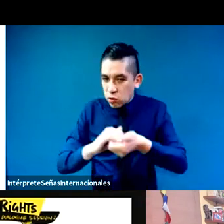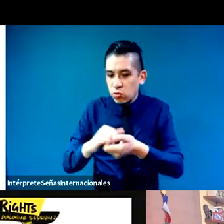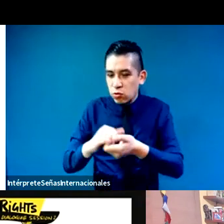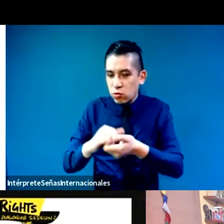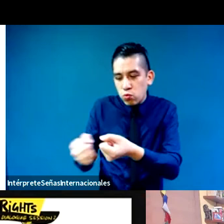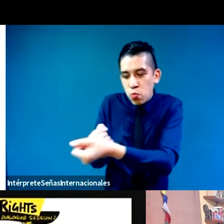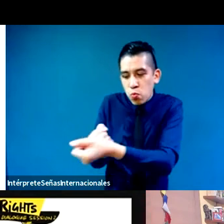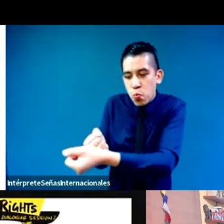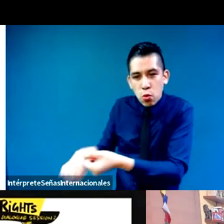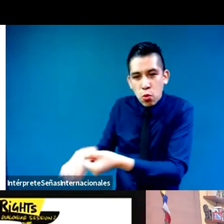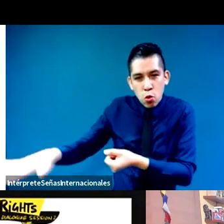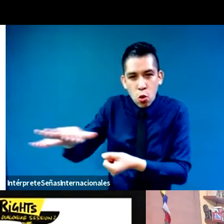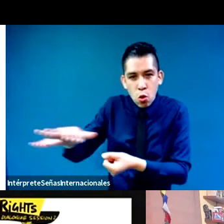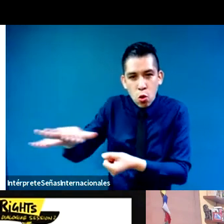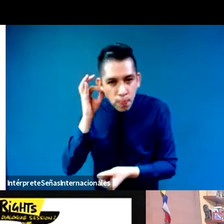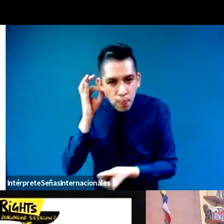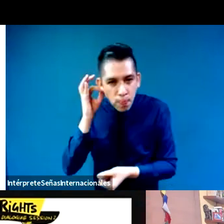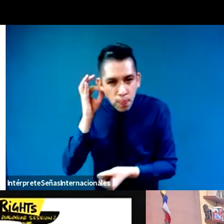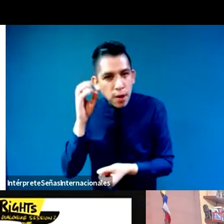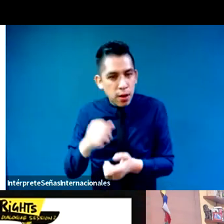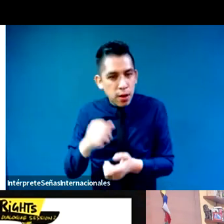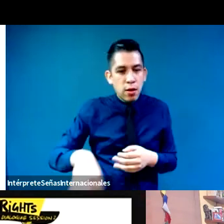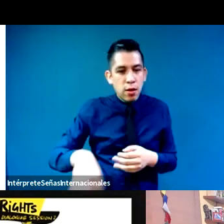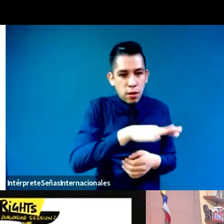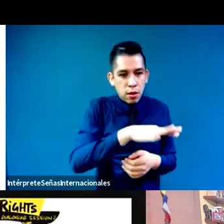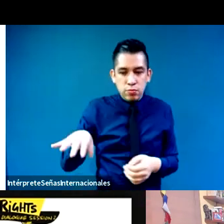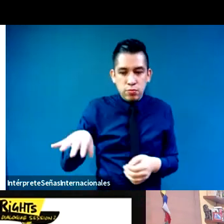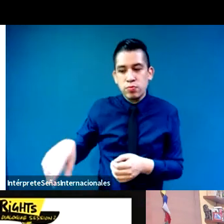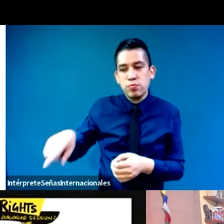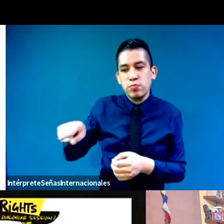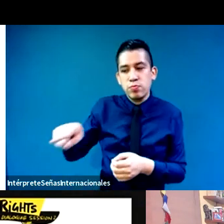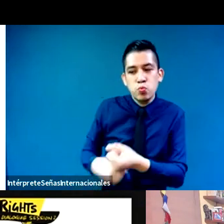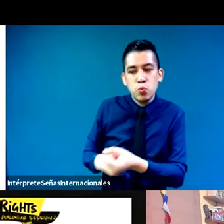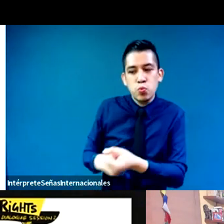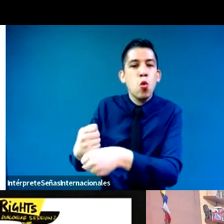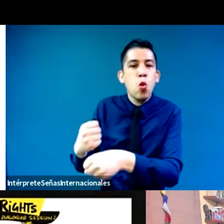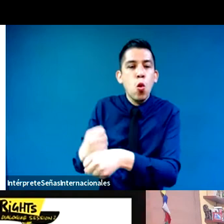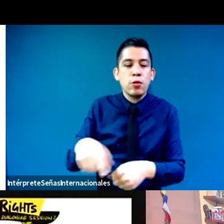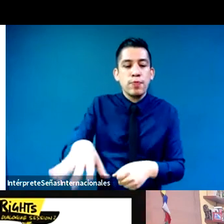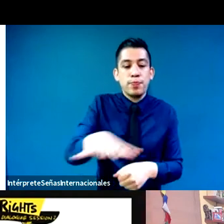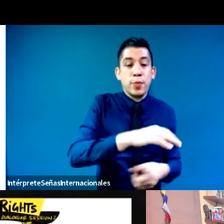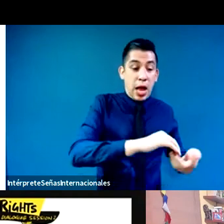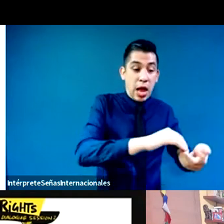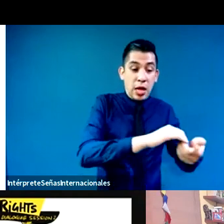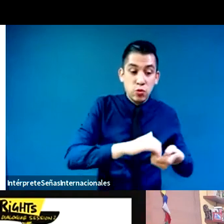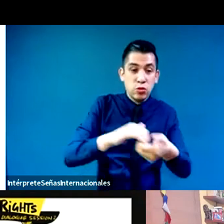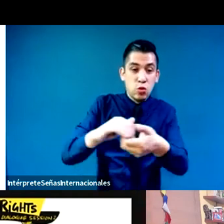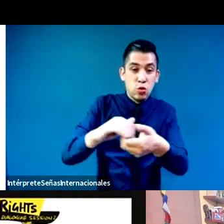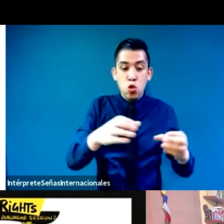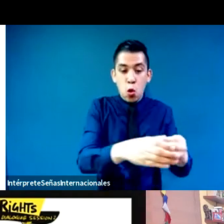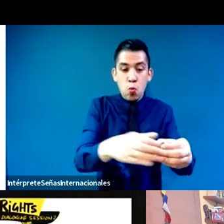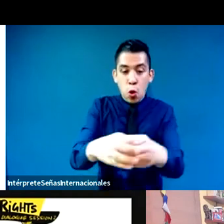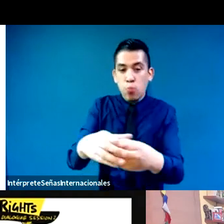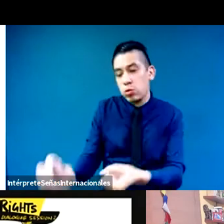social protection, it is important to complement with strengthening informal networks such as saving groups.